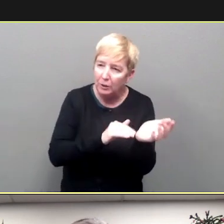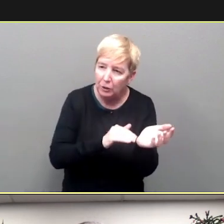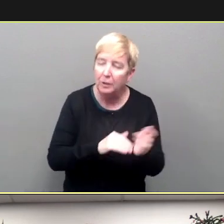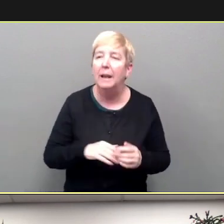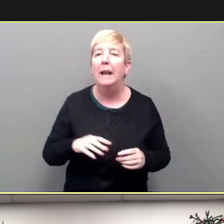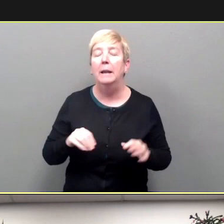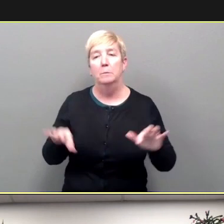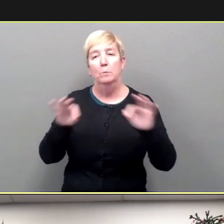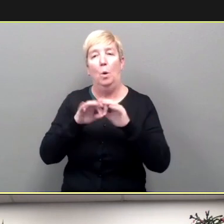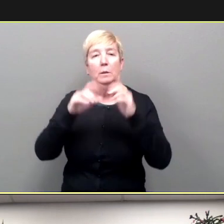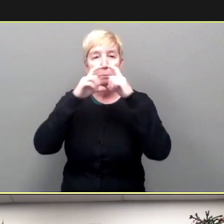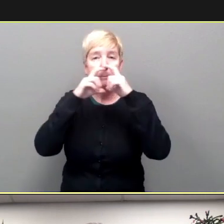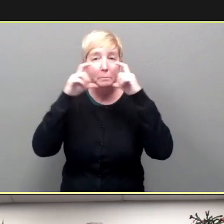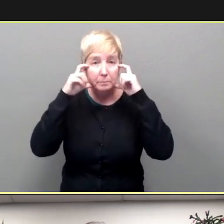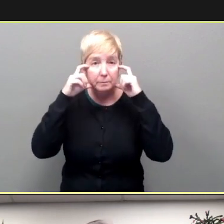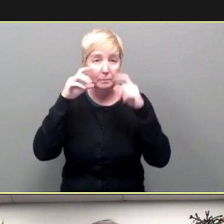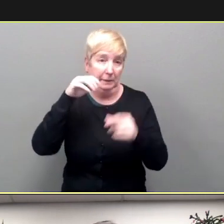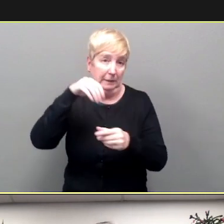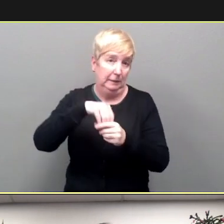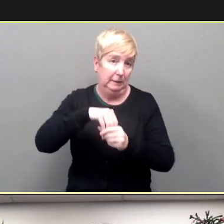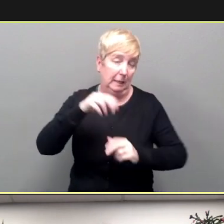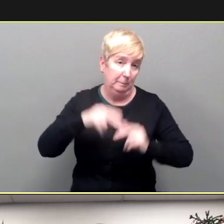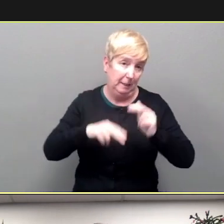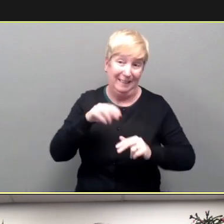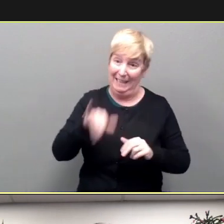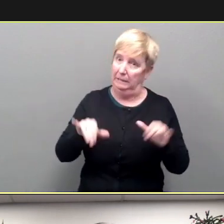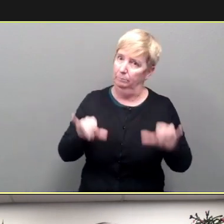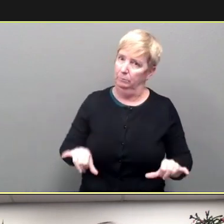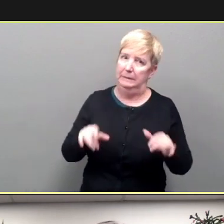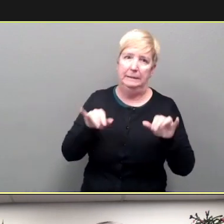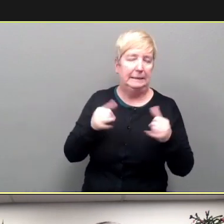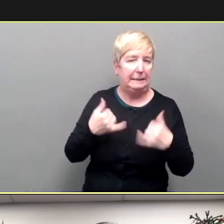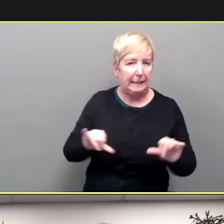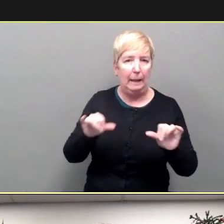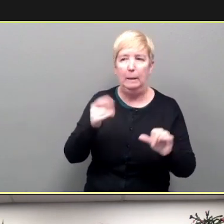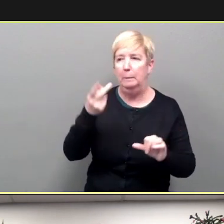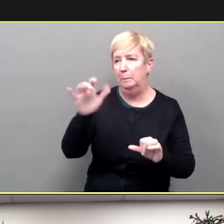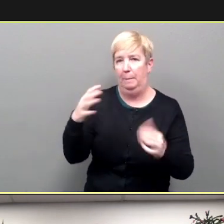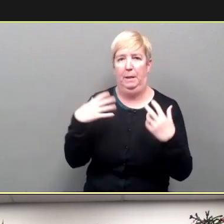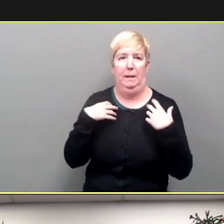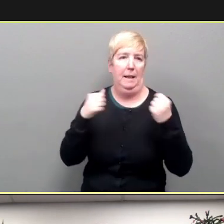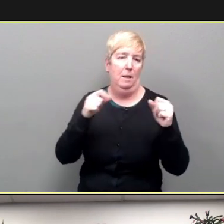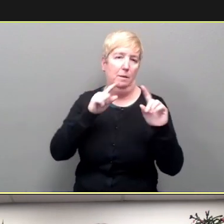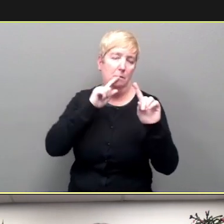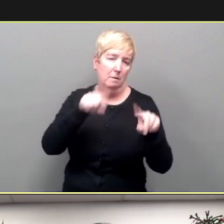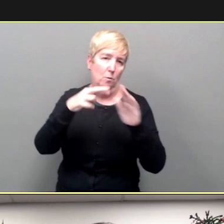still a public health rule in New Mexico. And you may have noticed that other